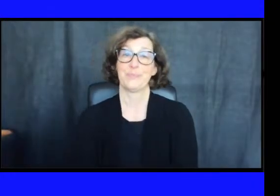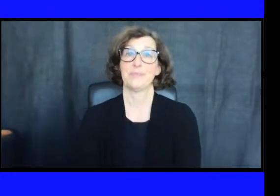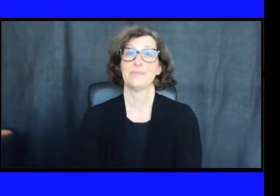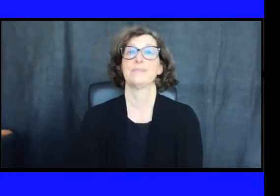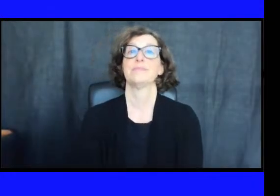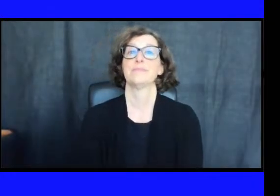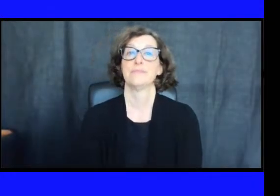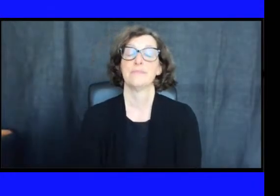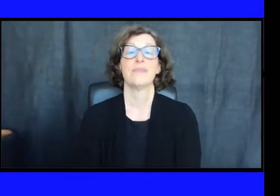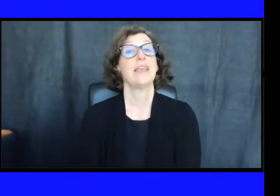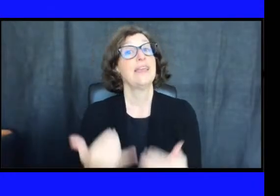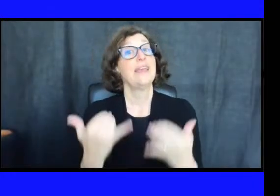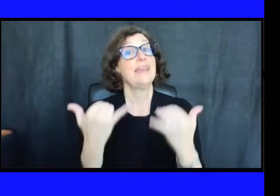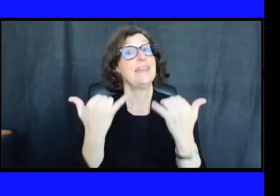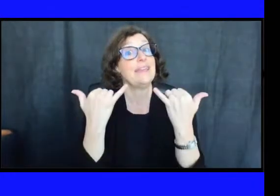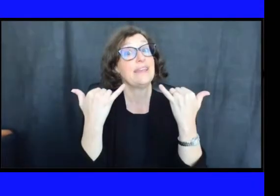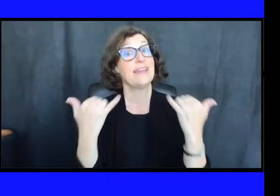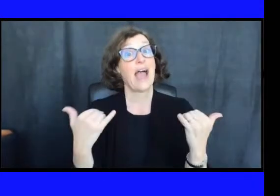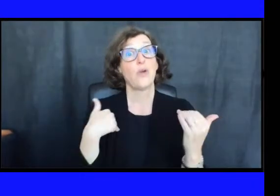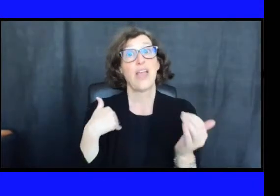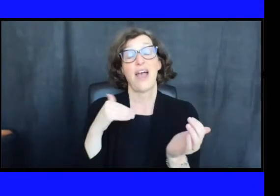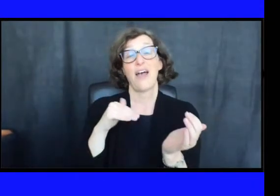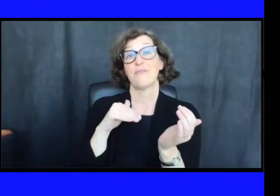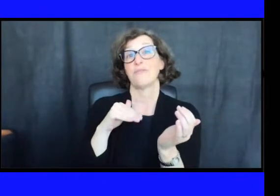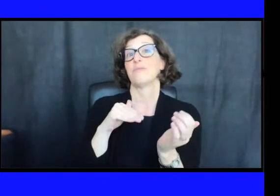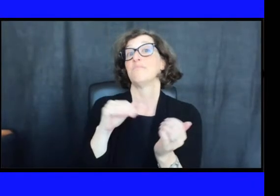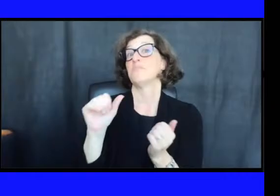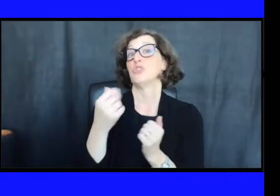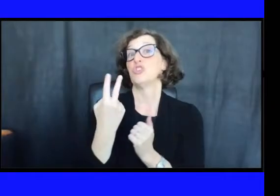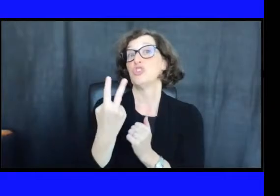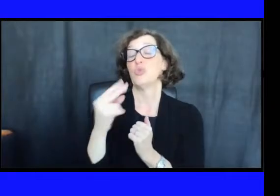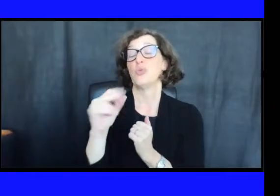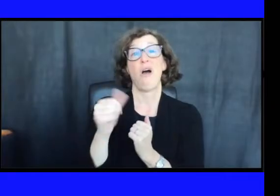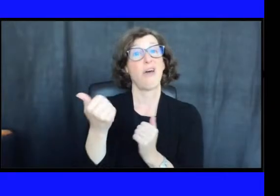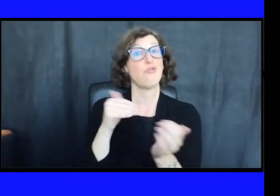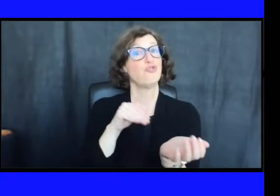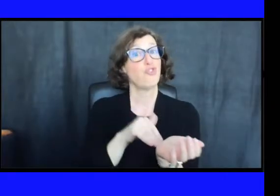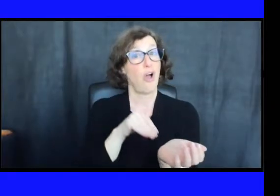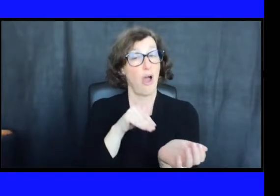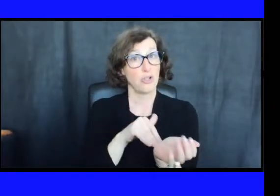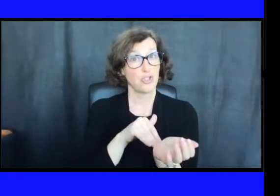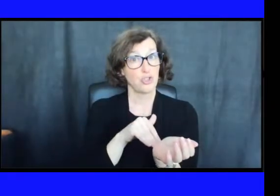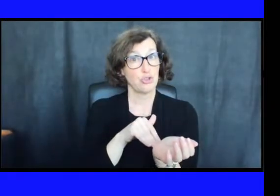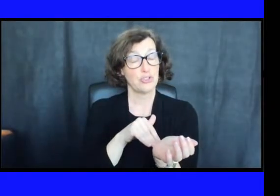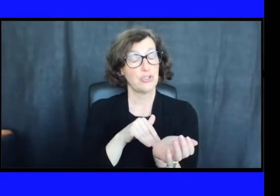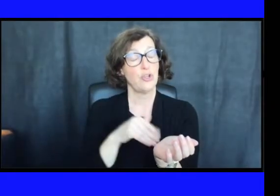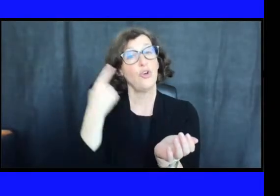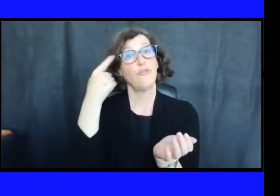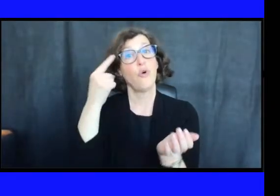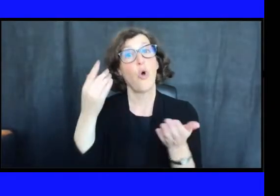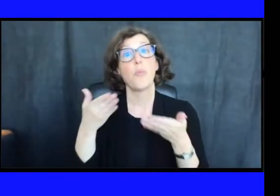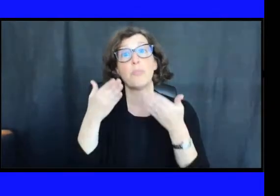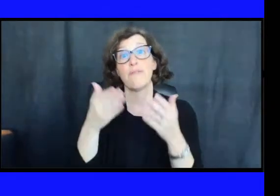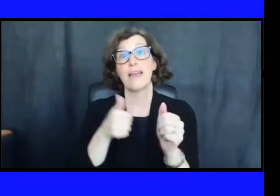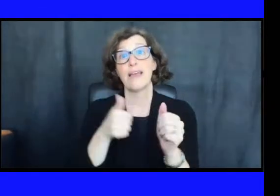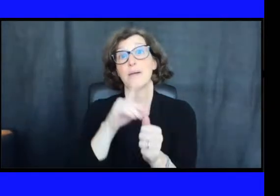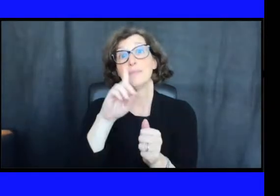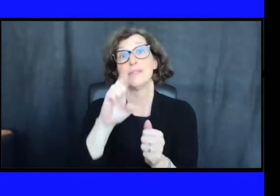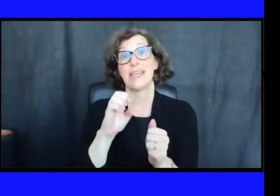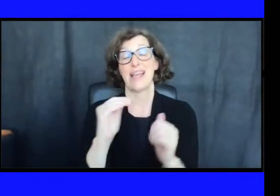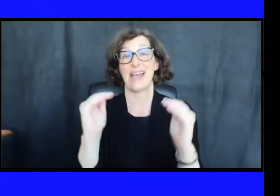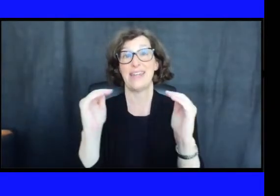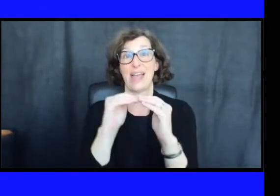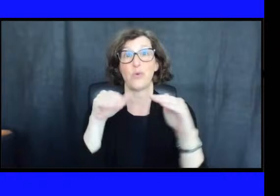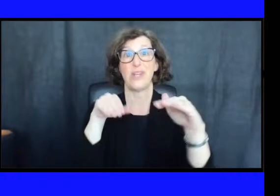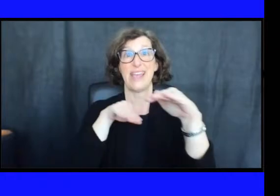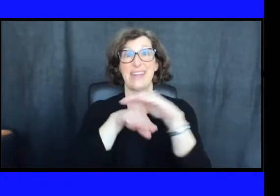providing updates for the Equity and Access Council is to really be able to focus on one work group at each